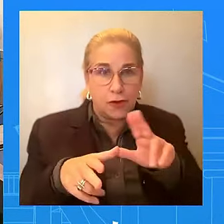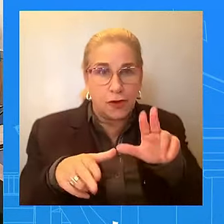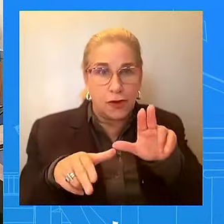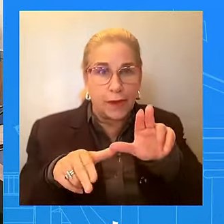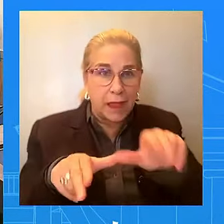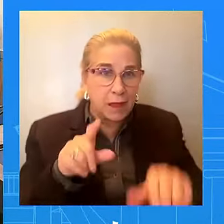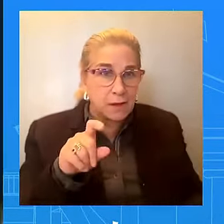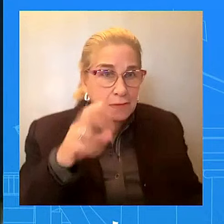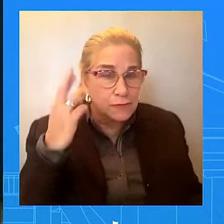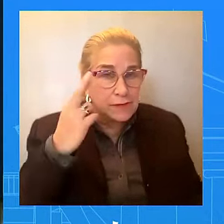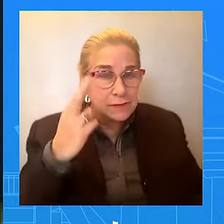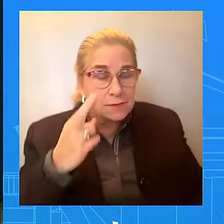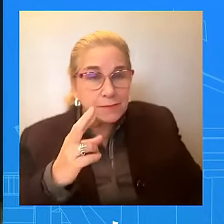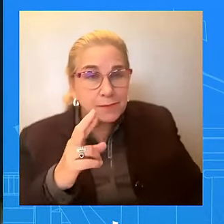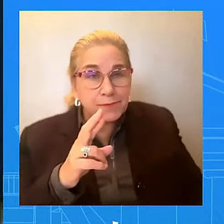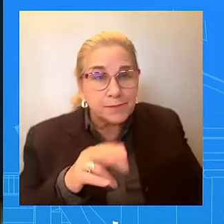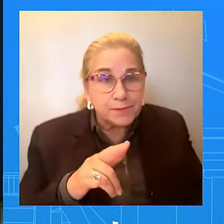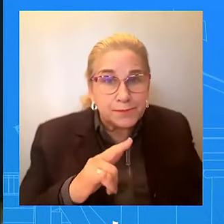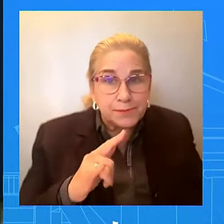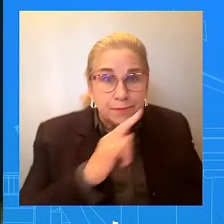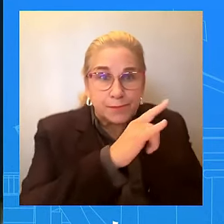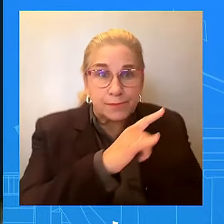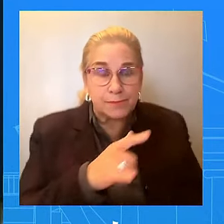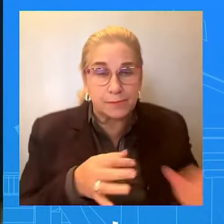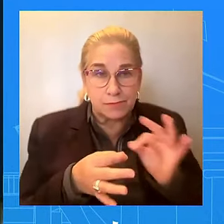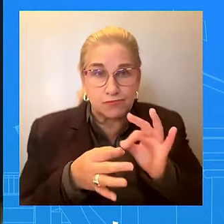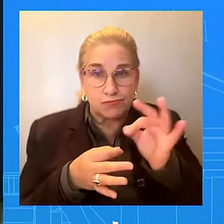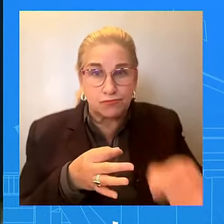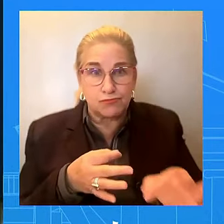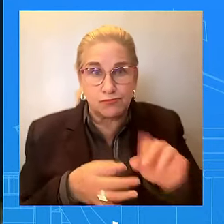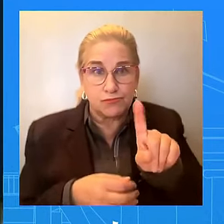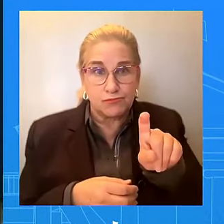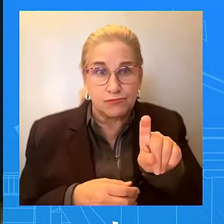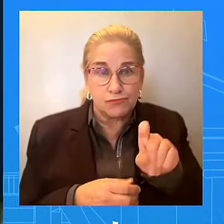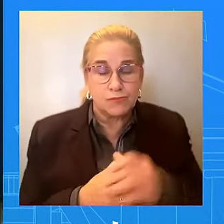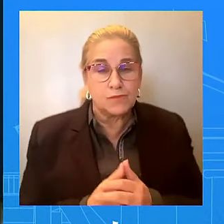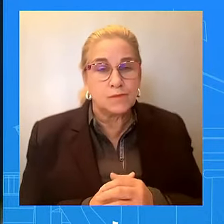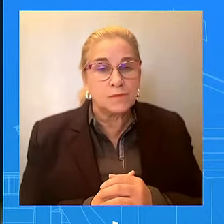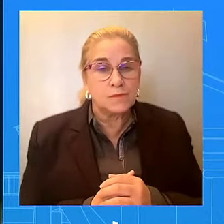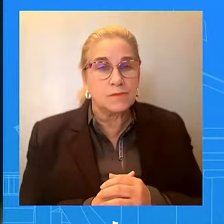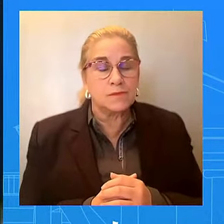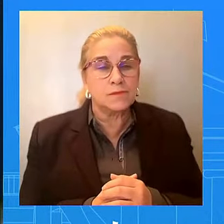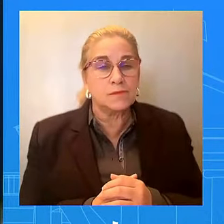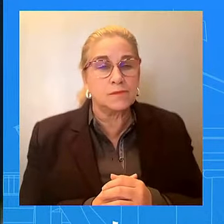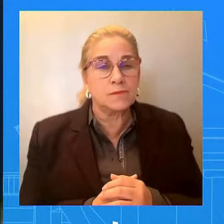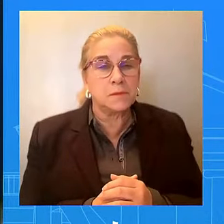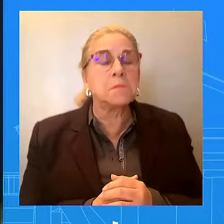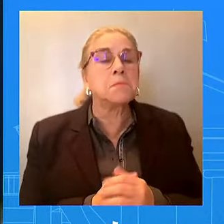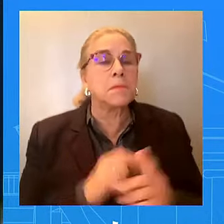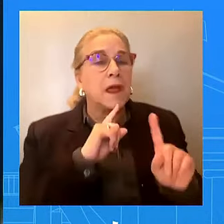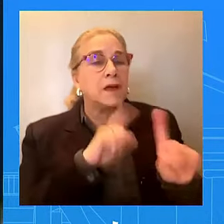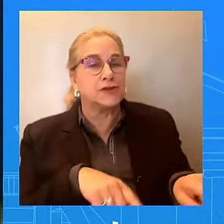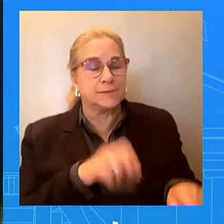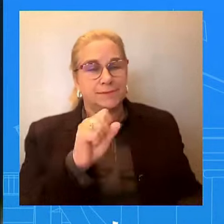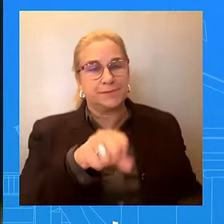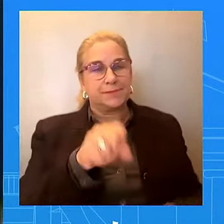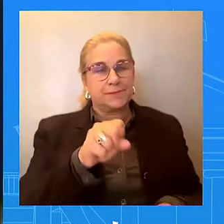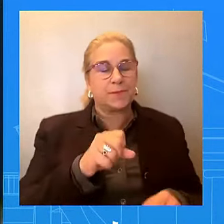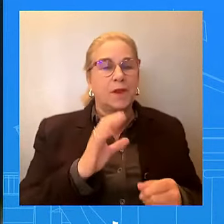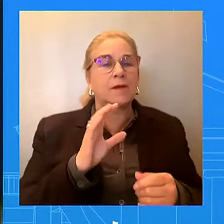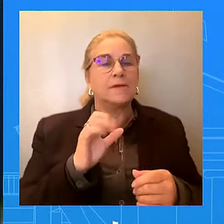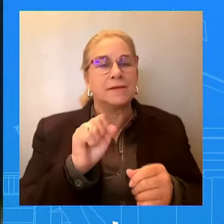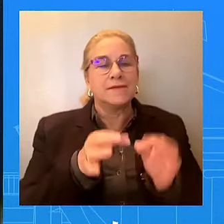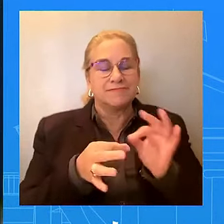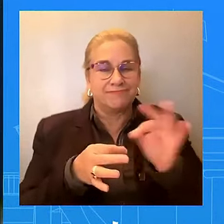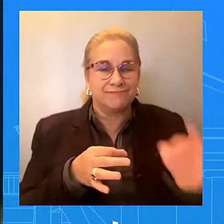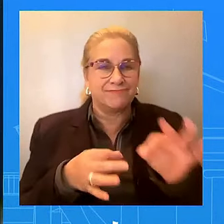planned. Yeah, so I think we've stated that we're going to be rescheduling the trip. That's what we're trying to work out, all of the details. That's important